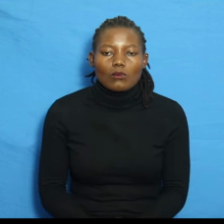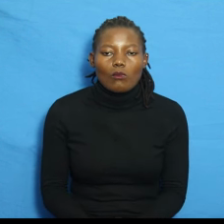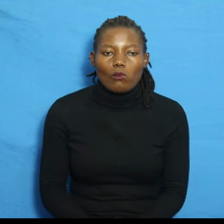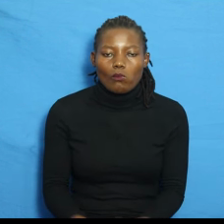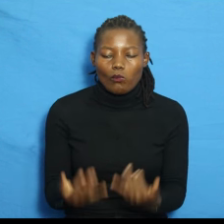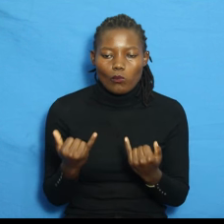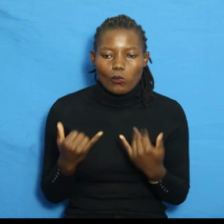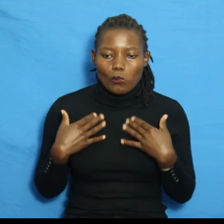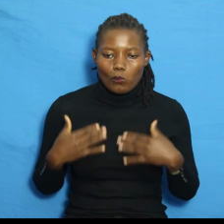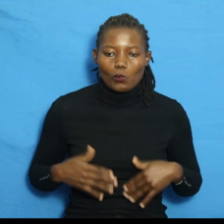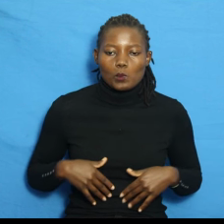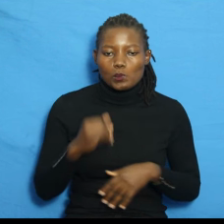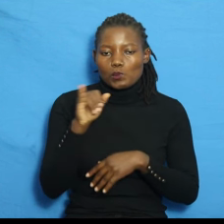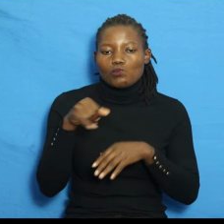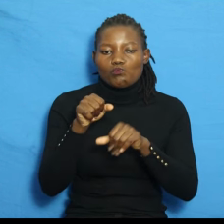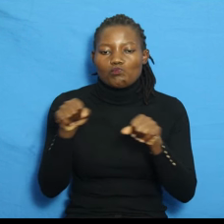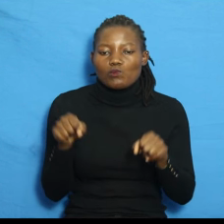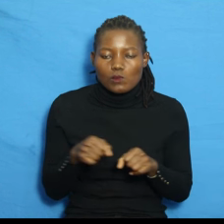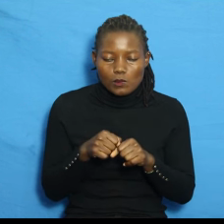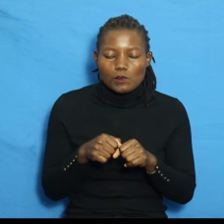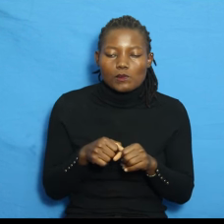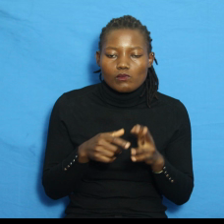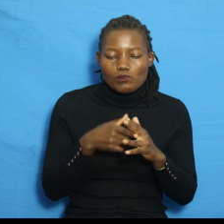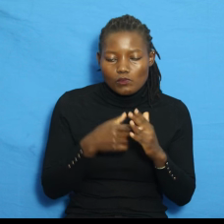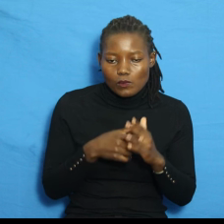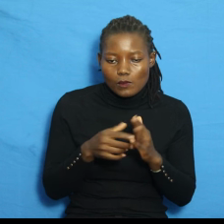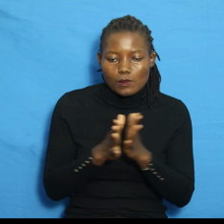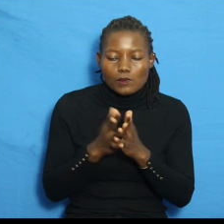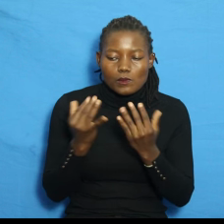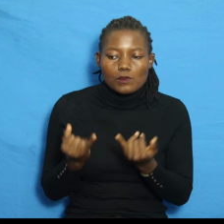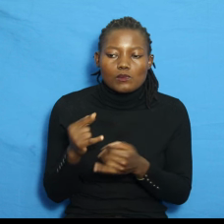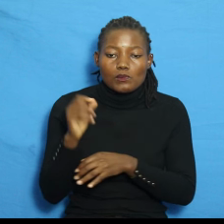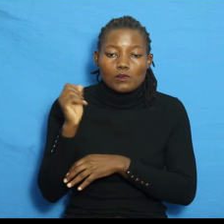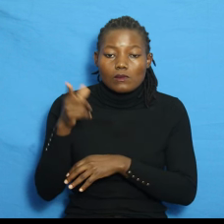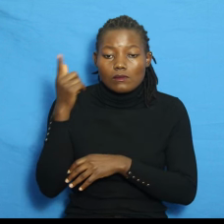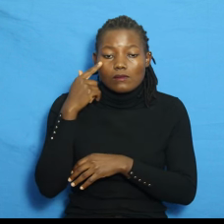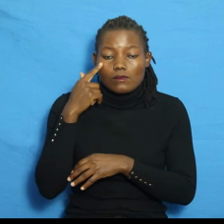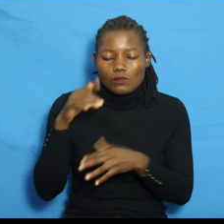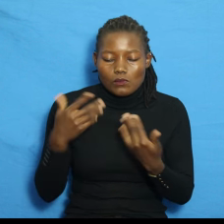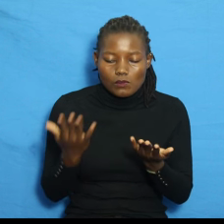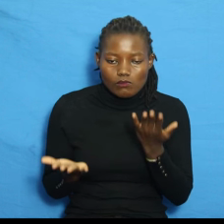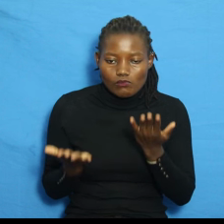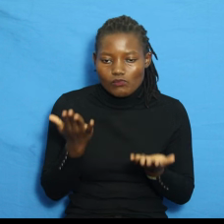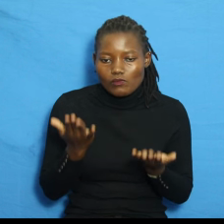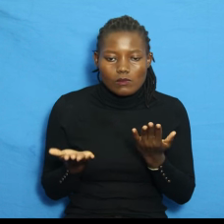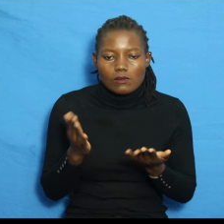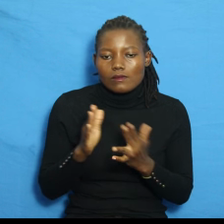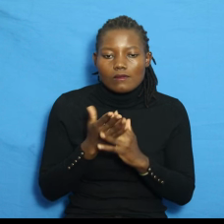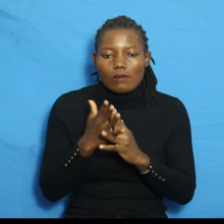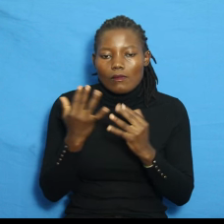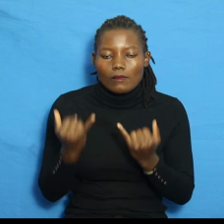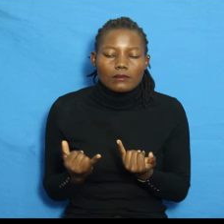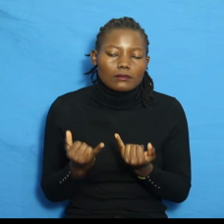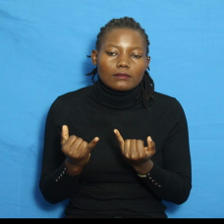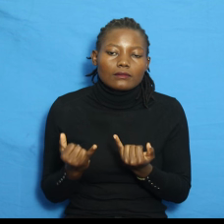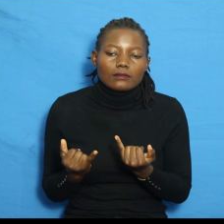body to move as a machine. So the body is just a system of levers, it's a machine. And now you need to